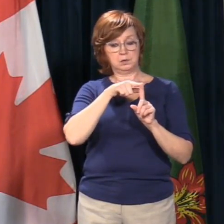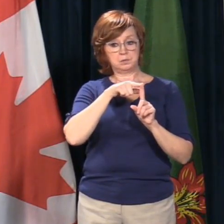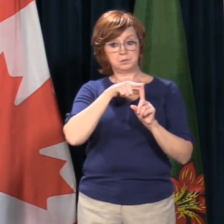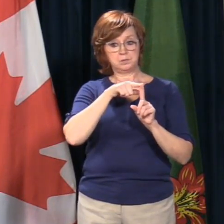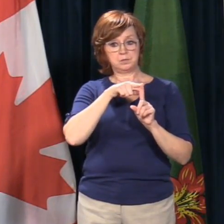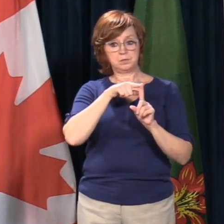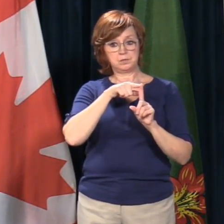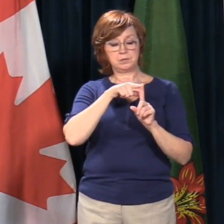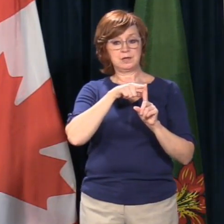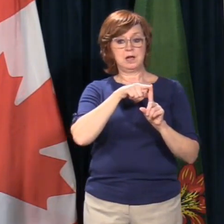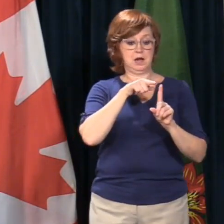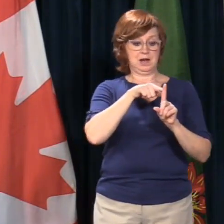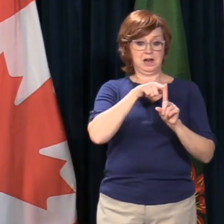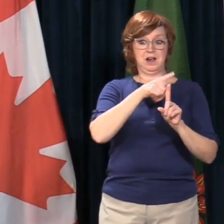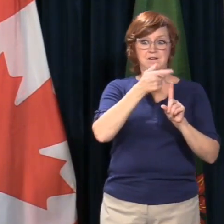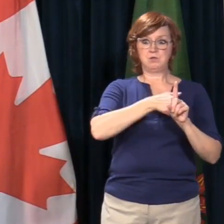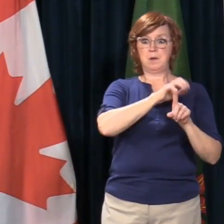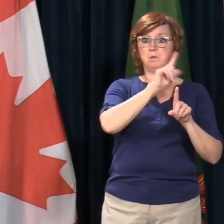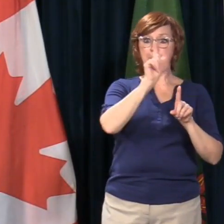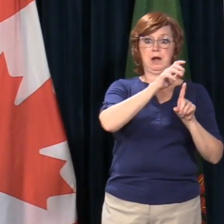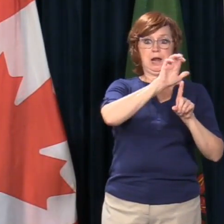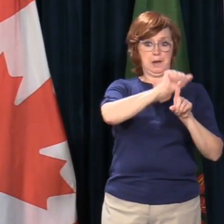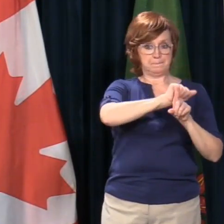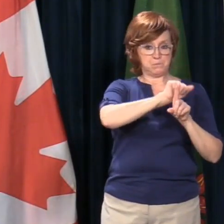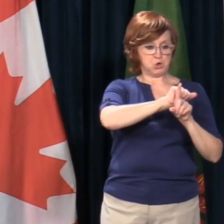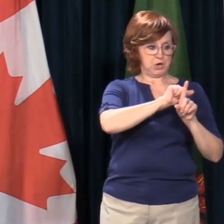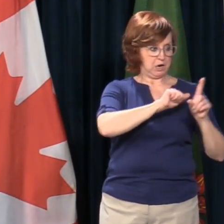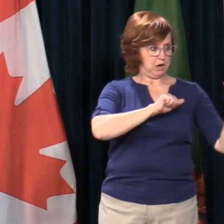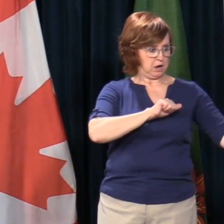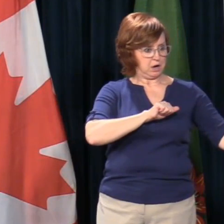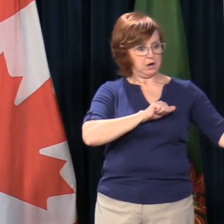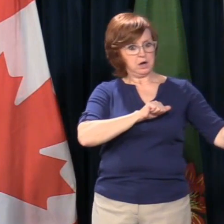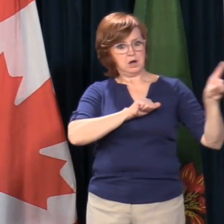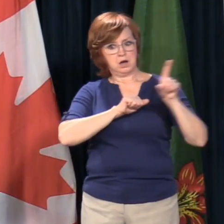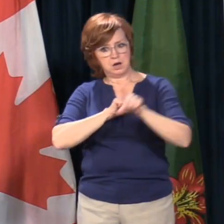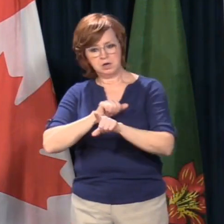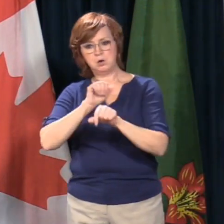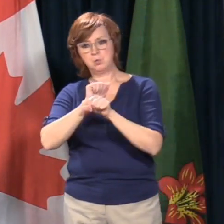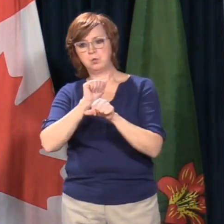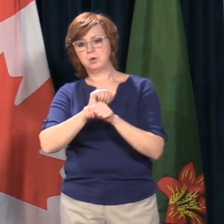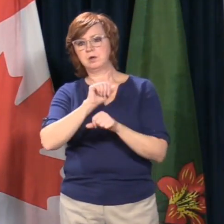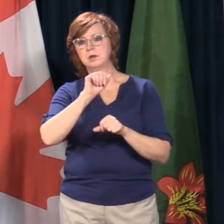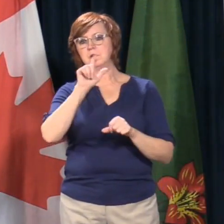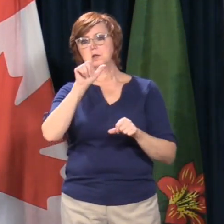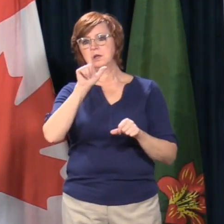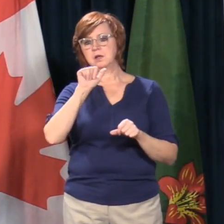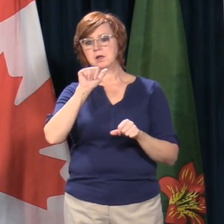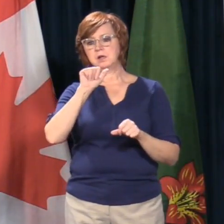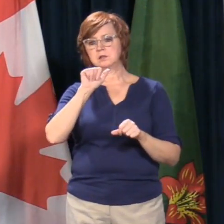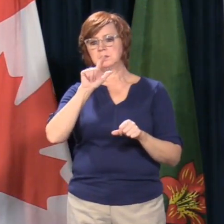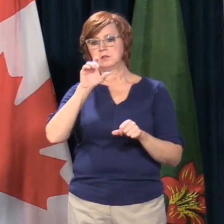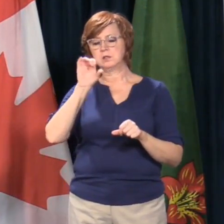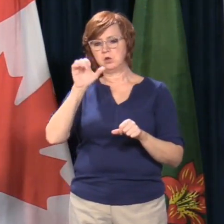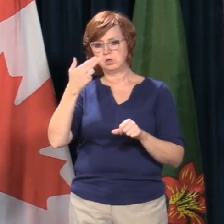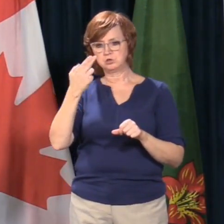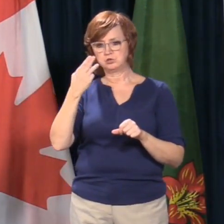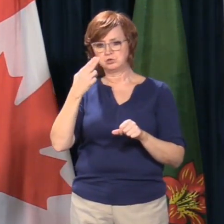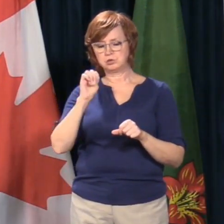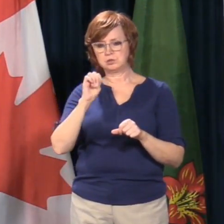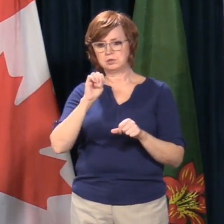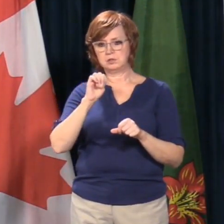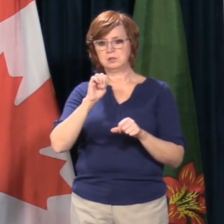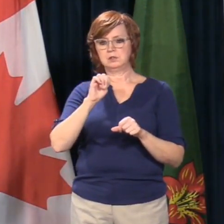outbreak in Alberta, and we did the contact tracing. And the cases were linked